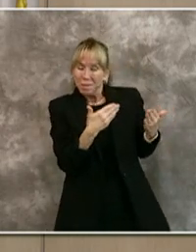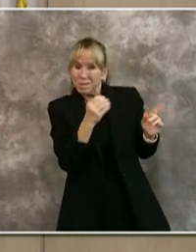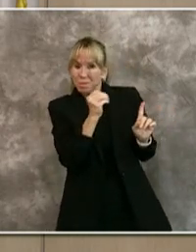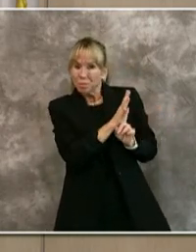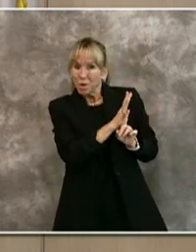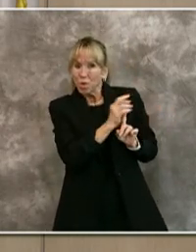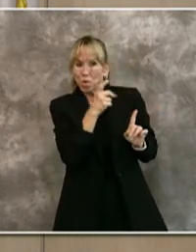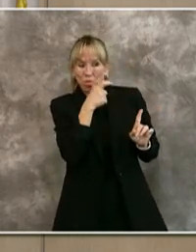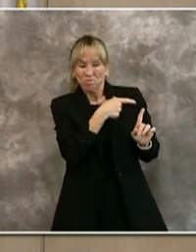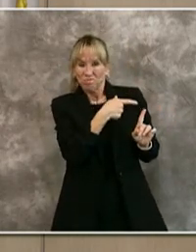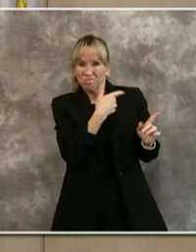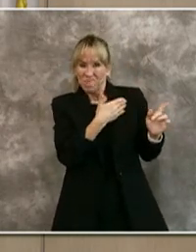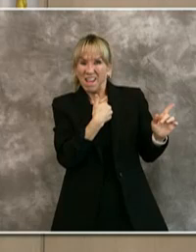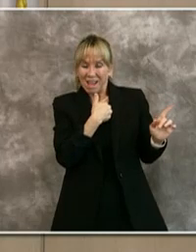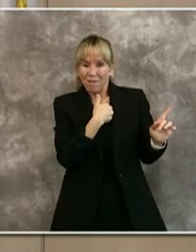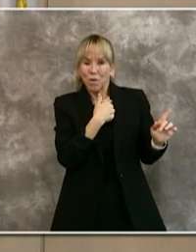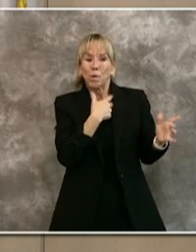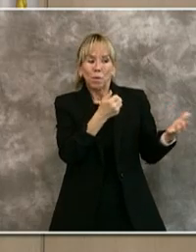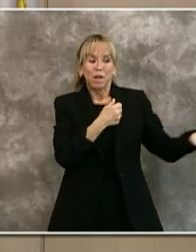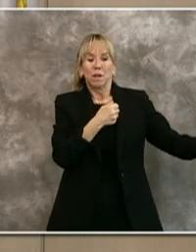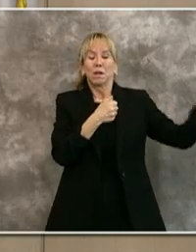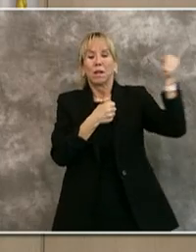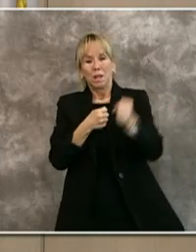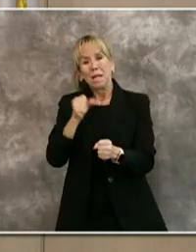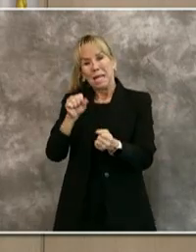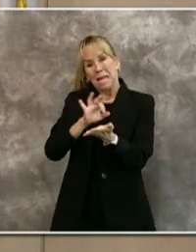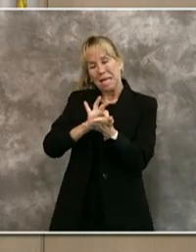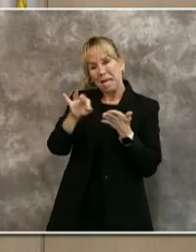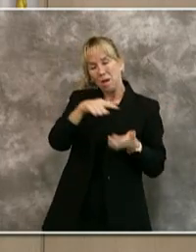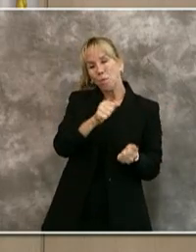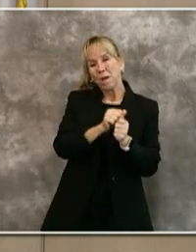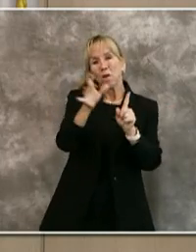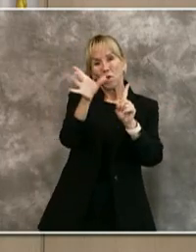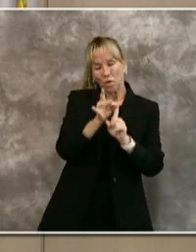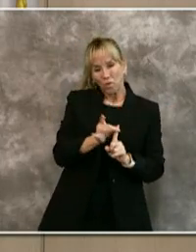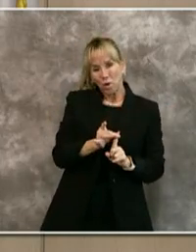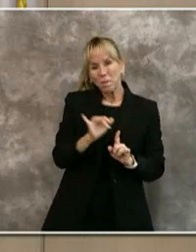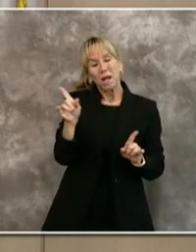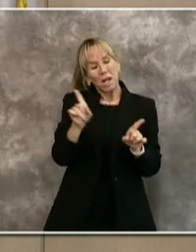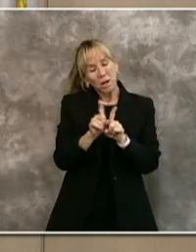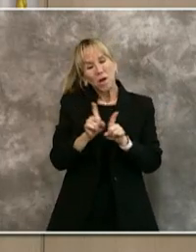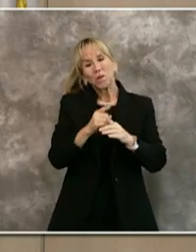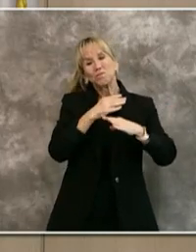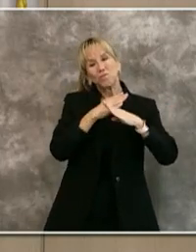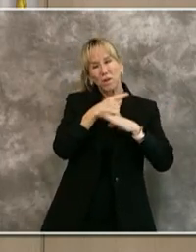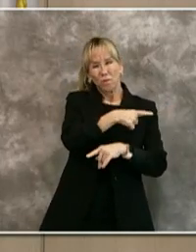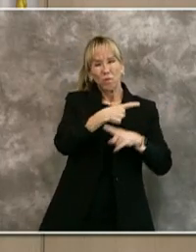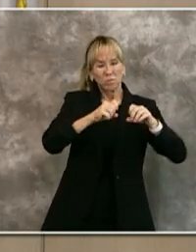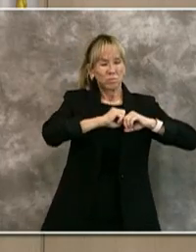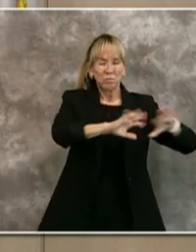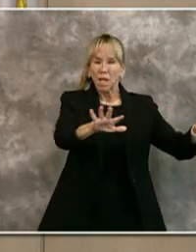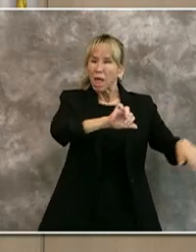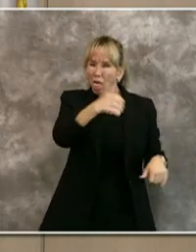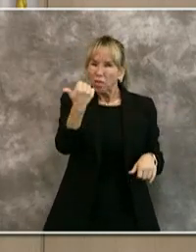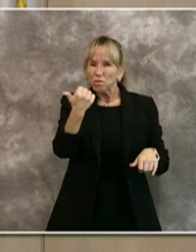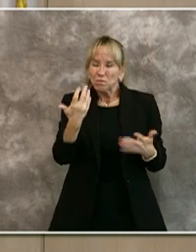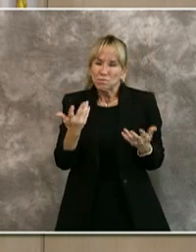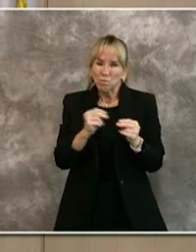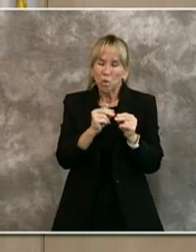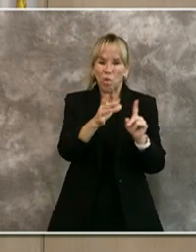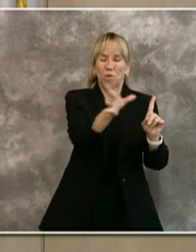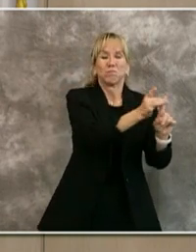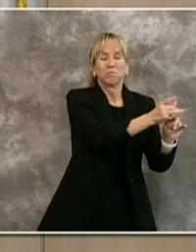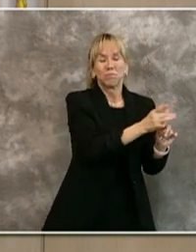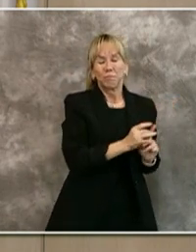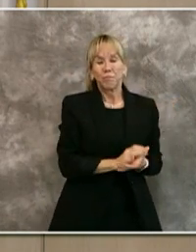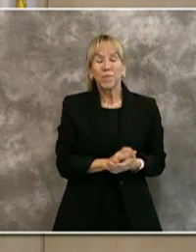been exposed to confirmed cases so they cannot potentially infect others. And following the